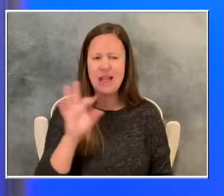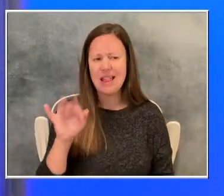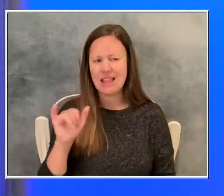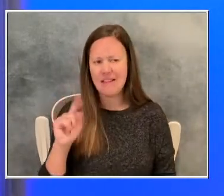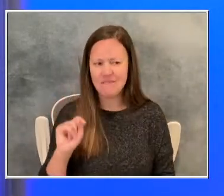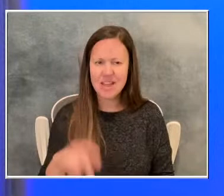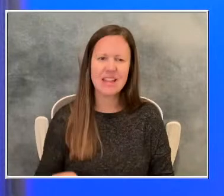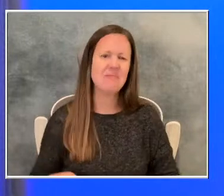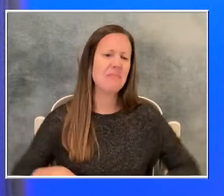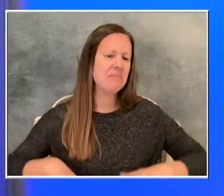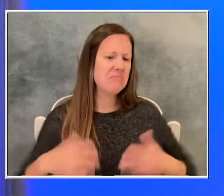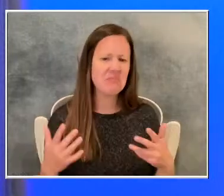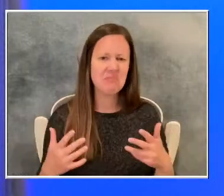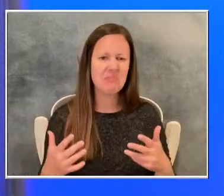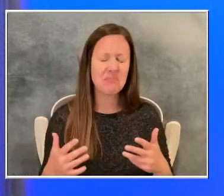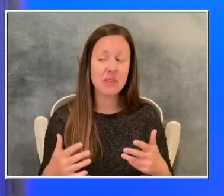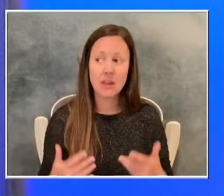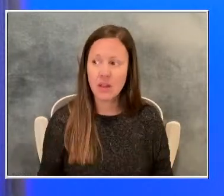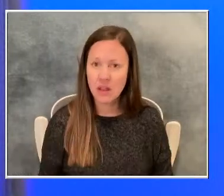think about